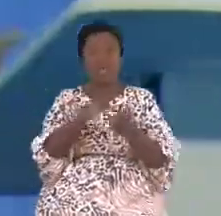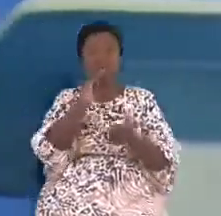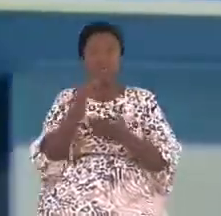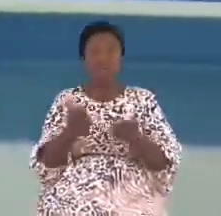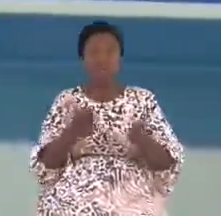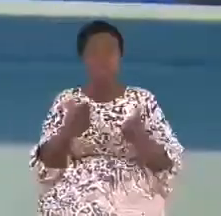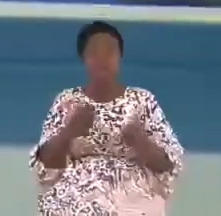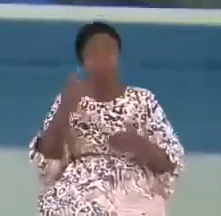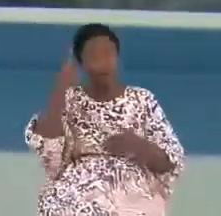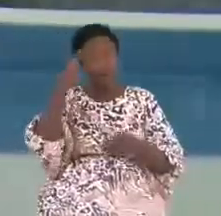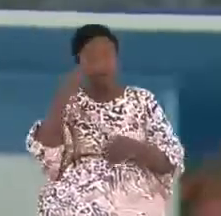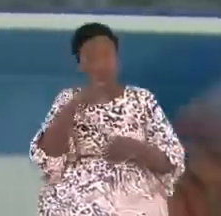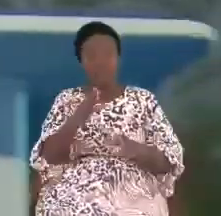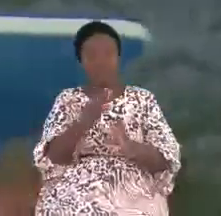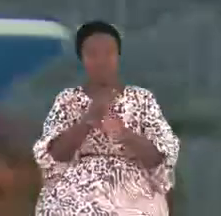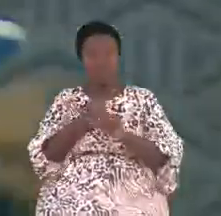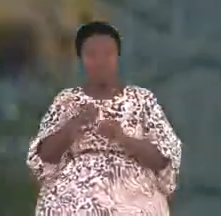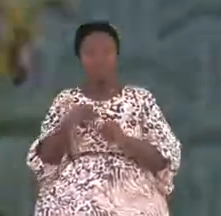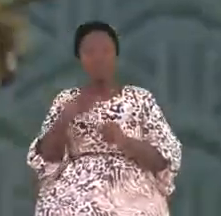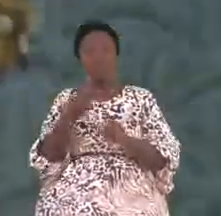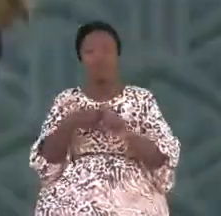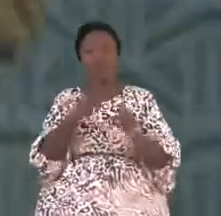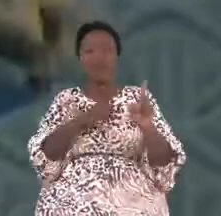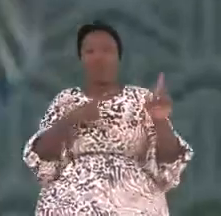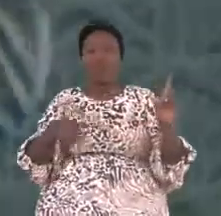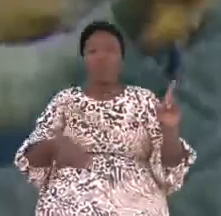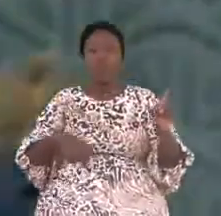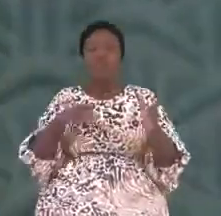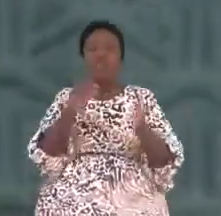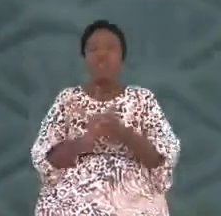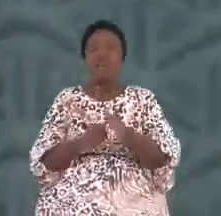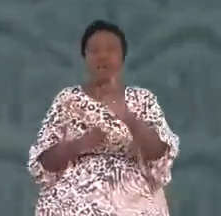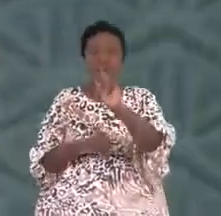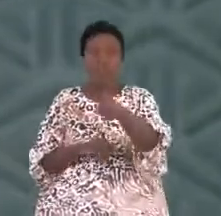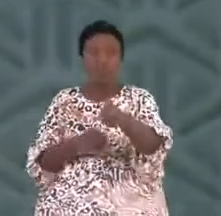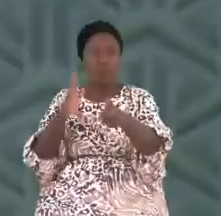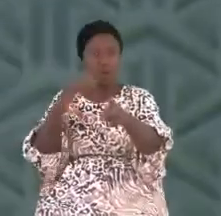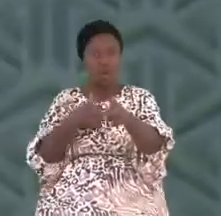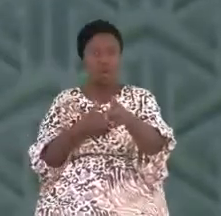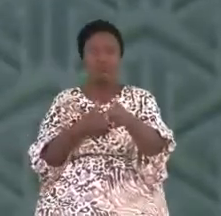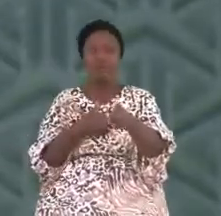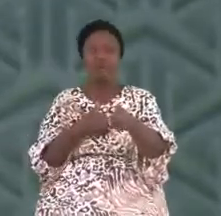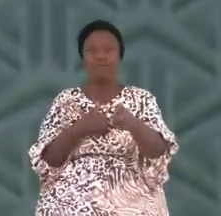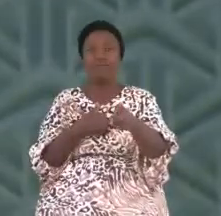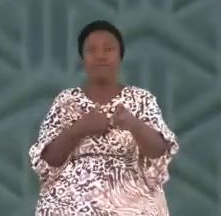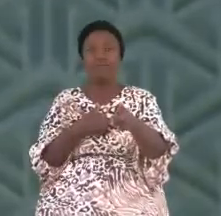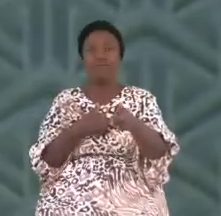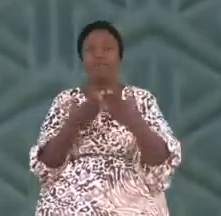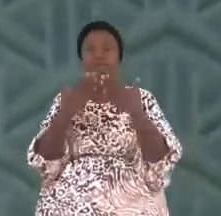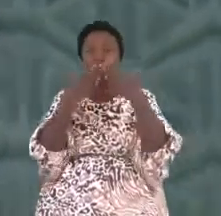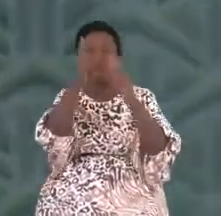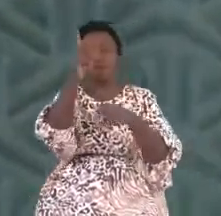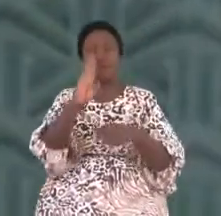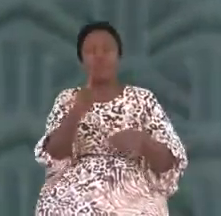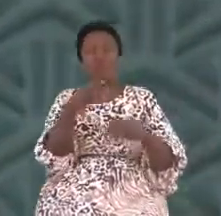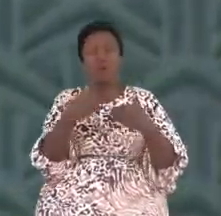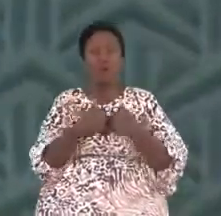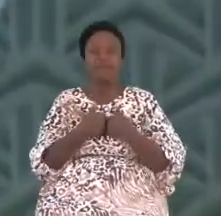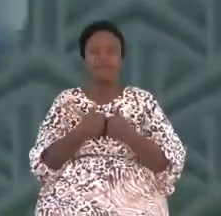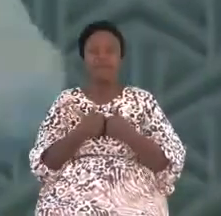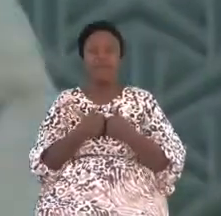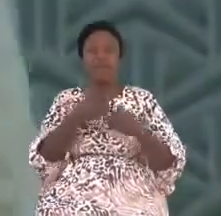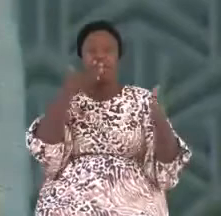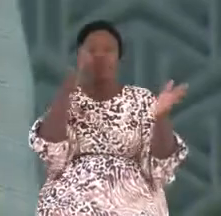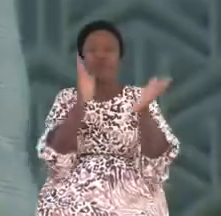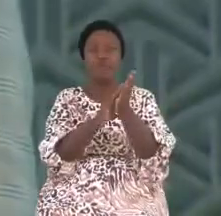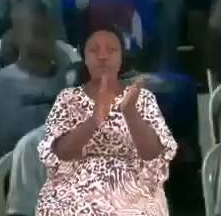receiving from the lord that you have thank god you have praise